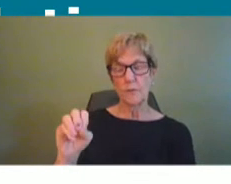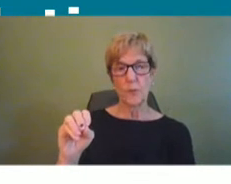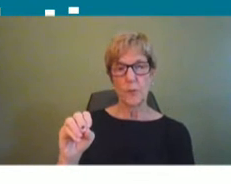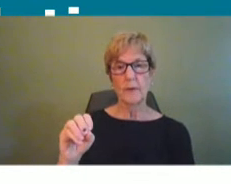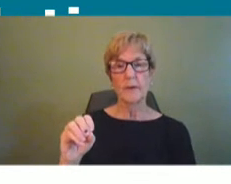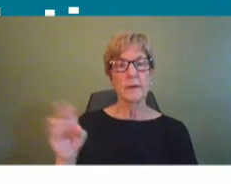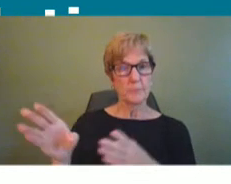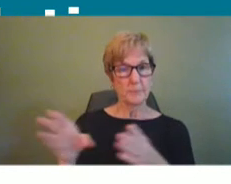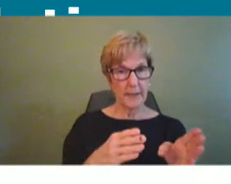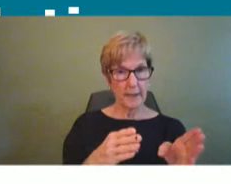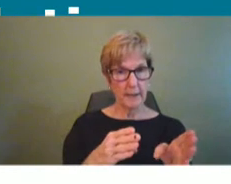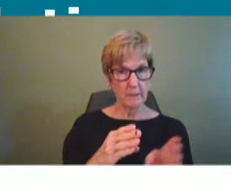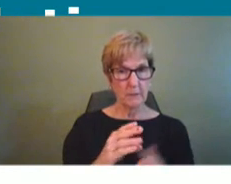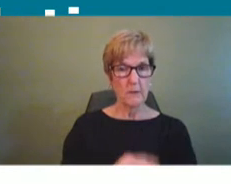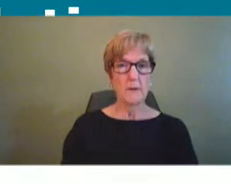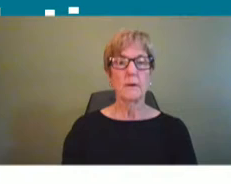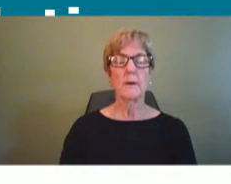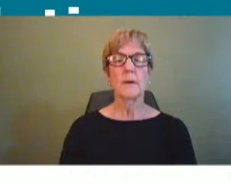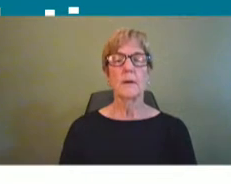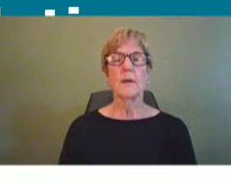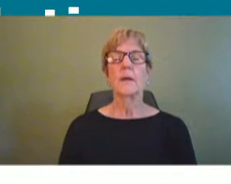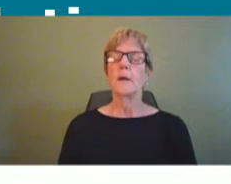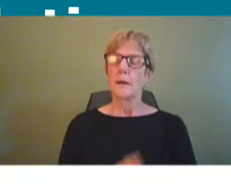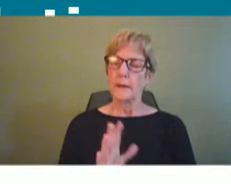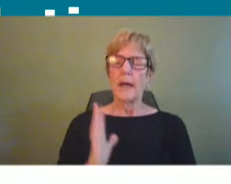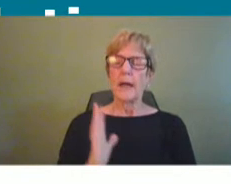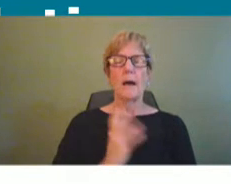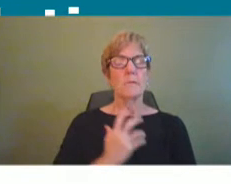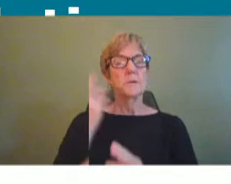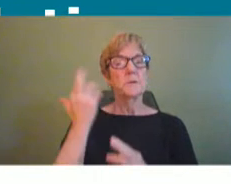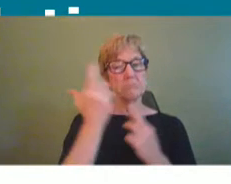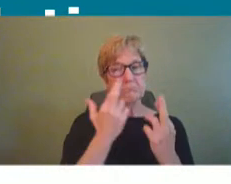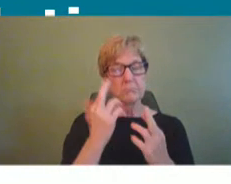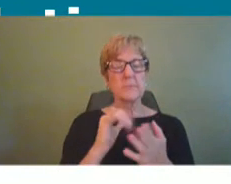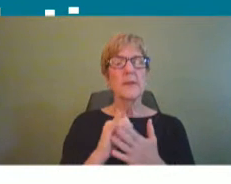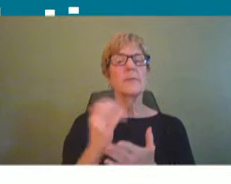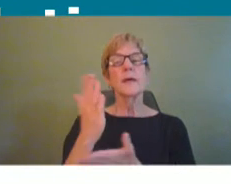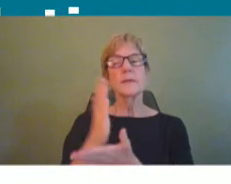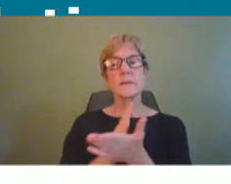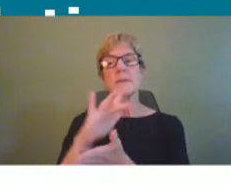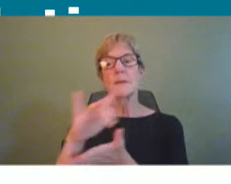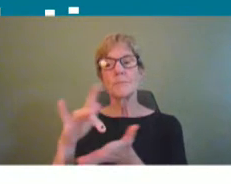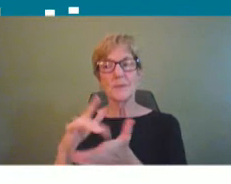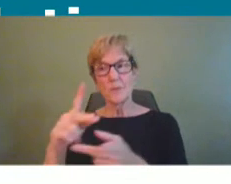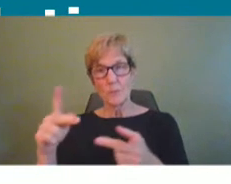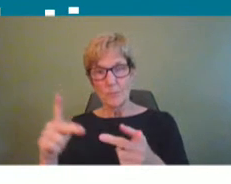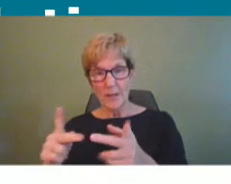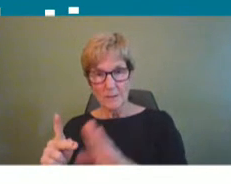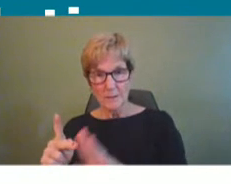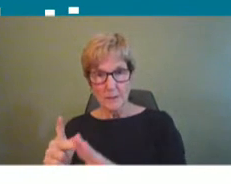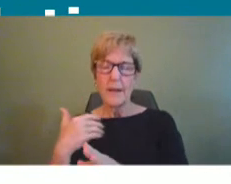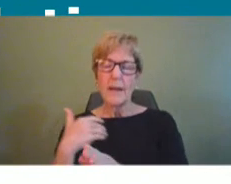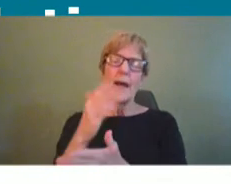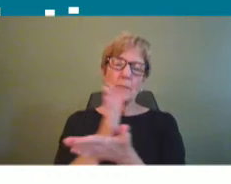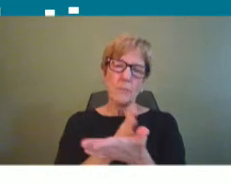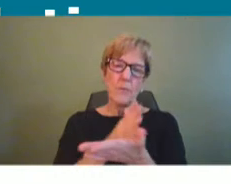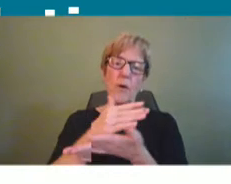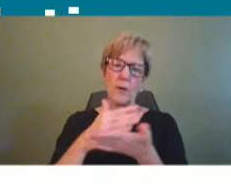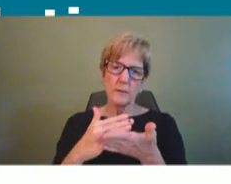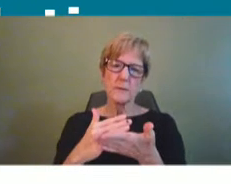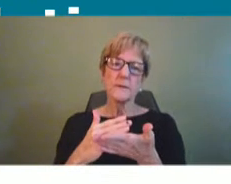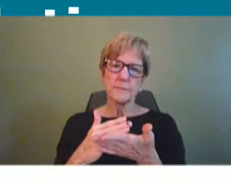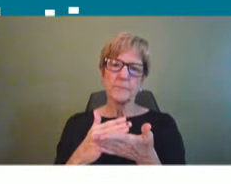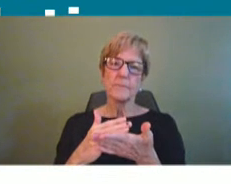plan um again our rationale is some Center Place types we'll have Parcels that translate to the